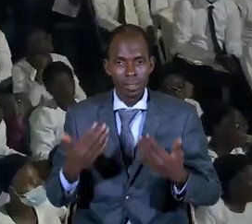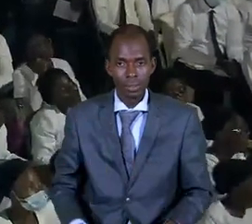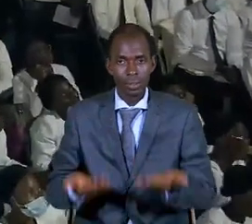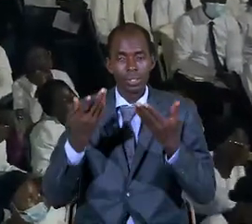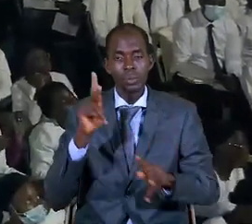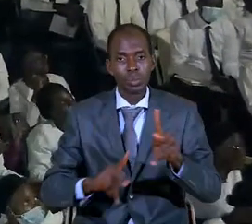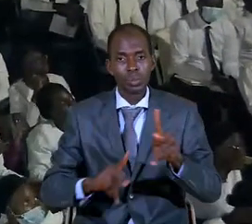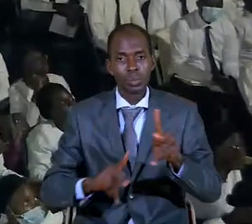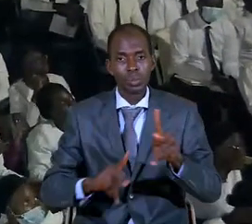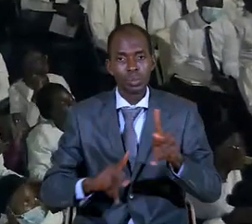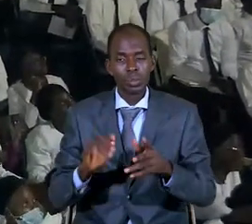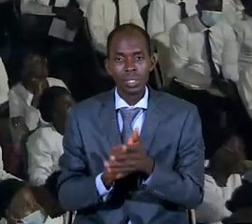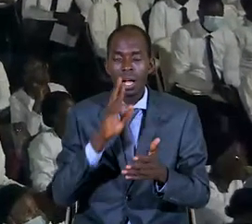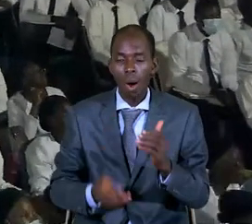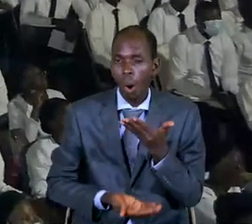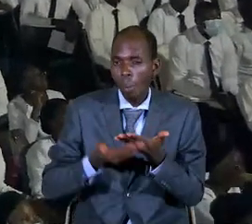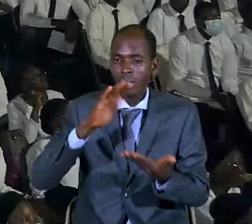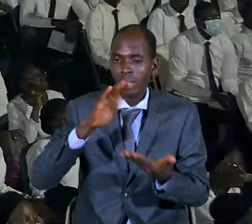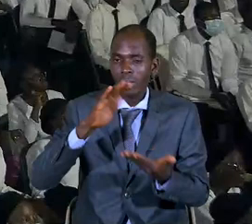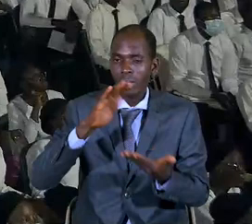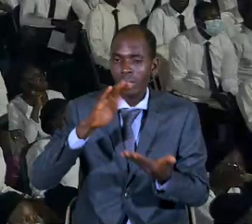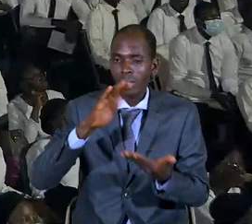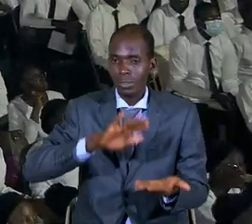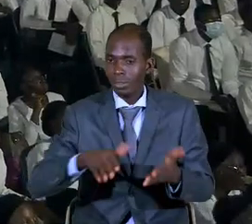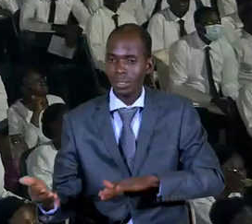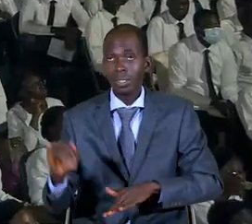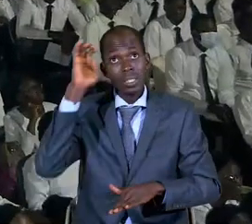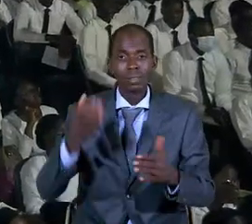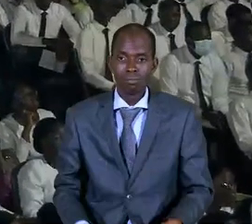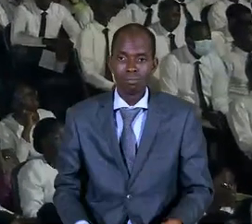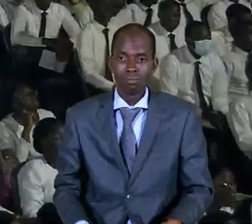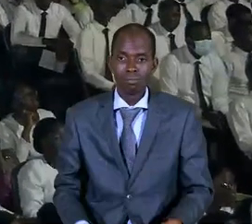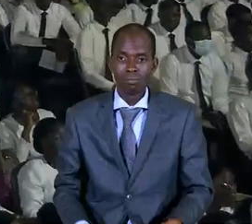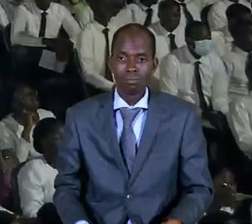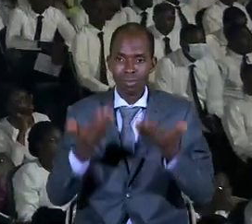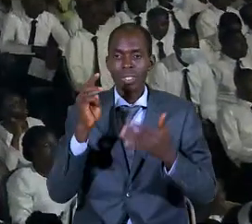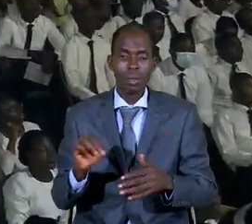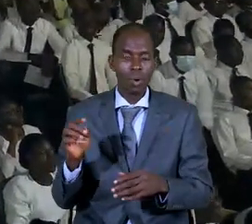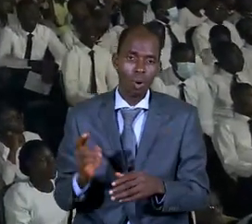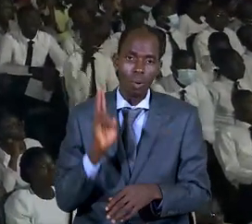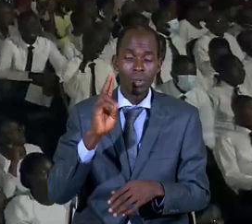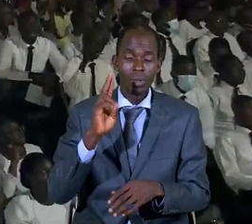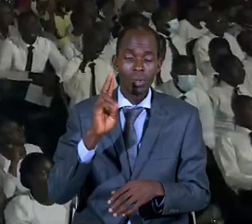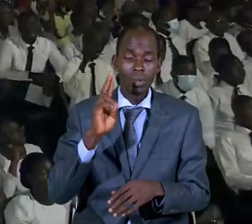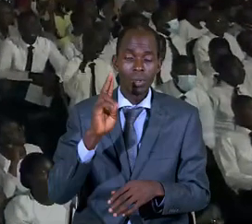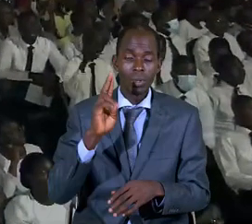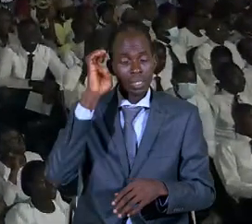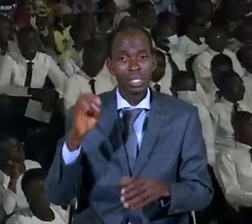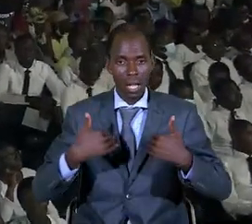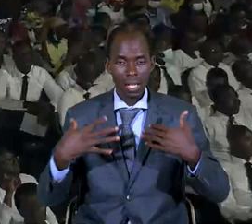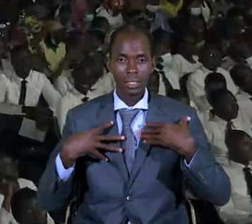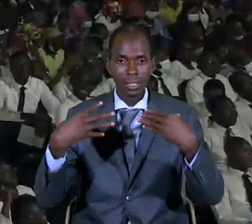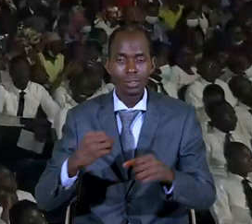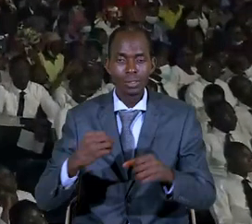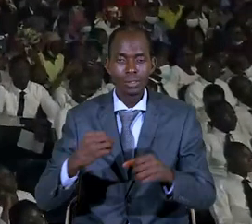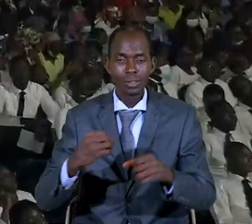of death, almost dying. He raised them up. And he has healed COVID-19